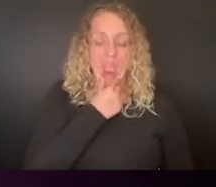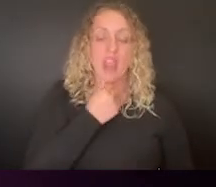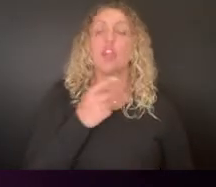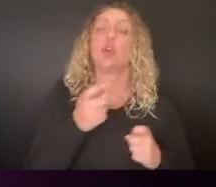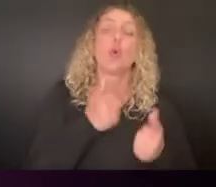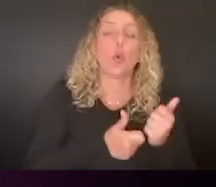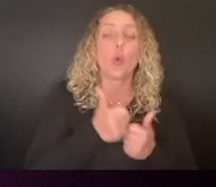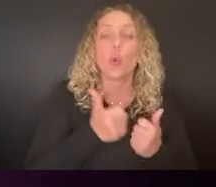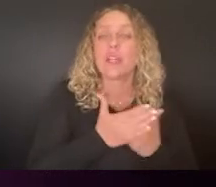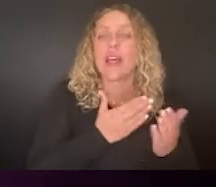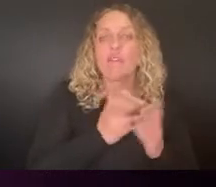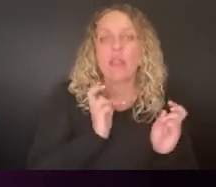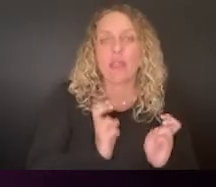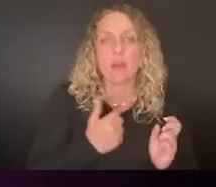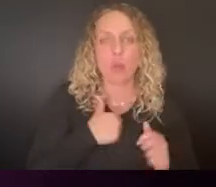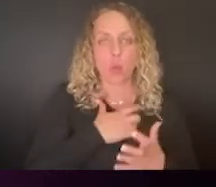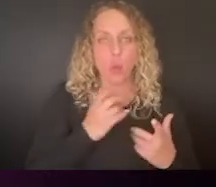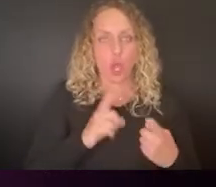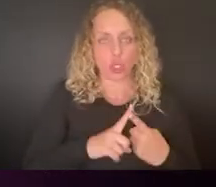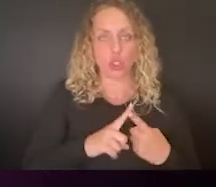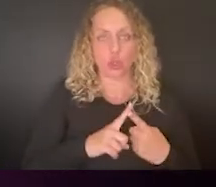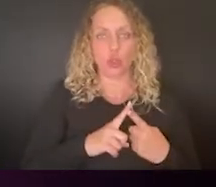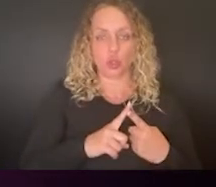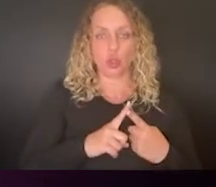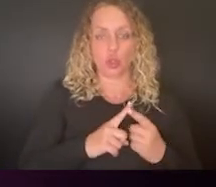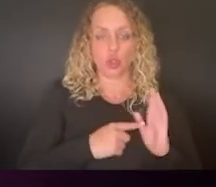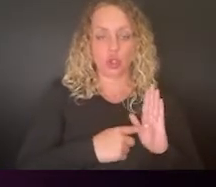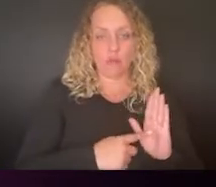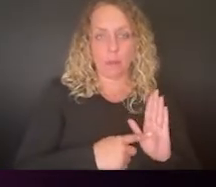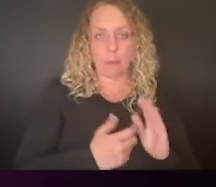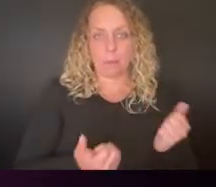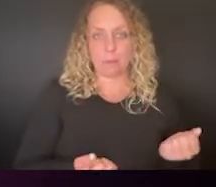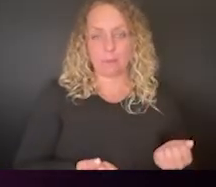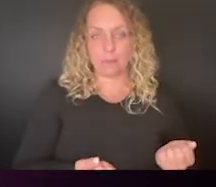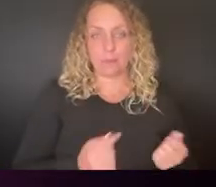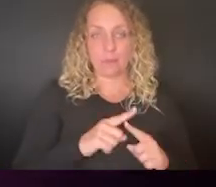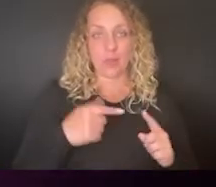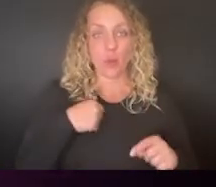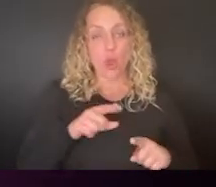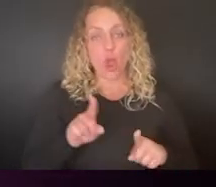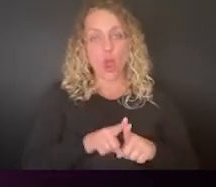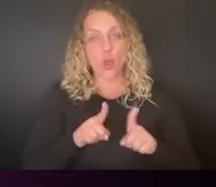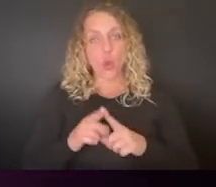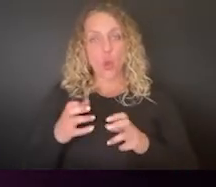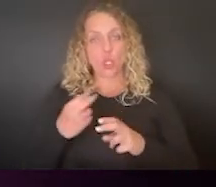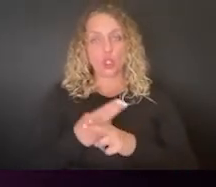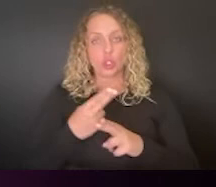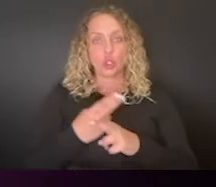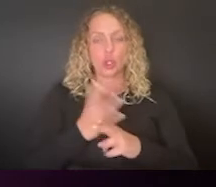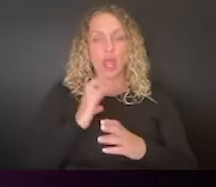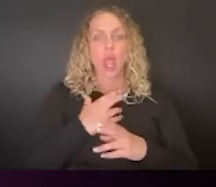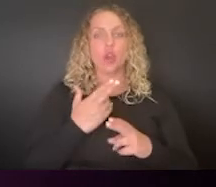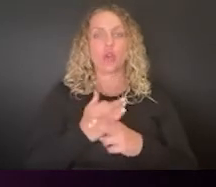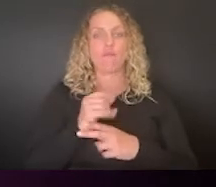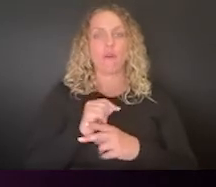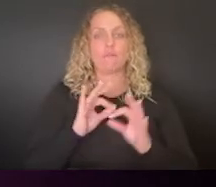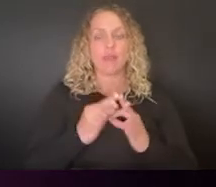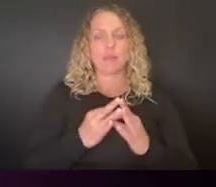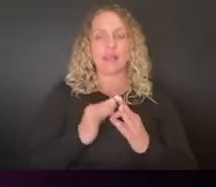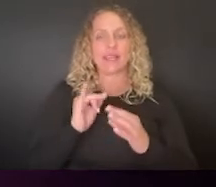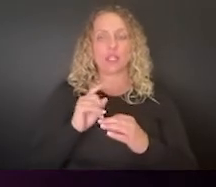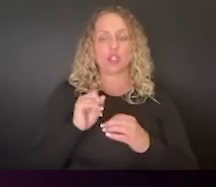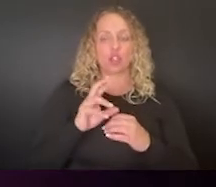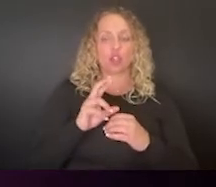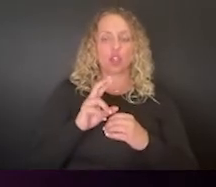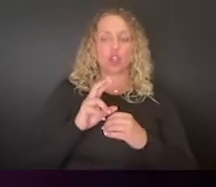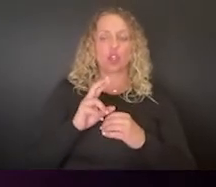like theming support using data attributes to control whichever theme we wanted to serve